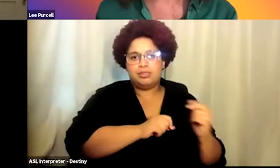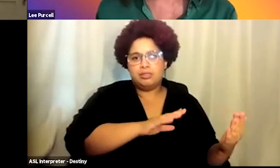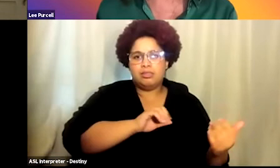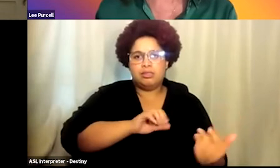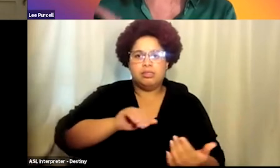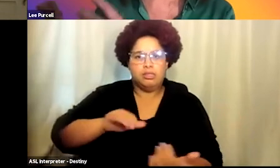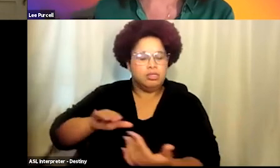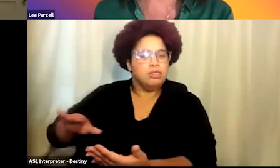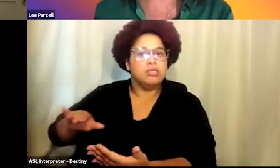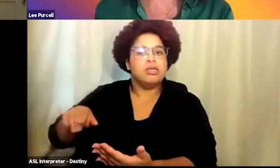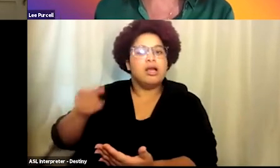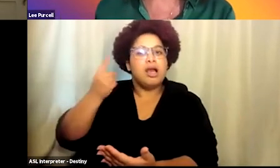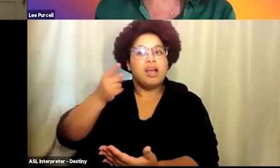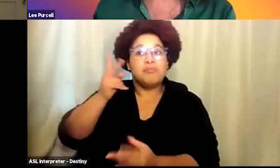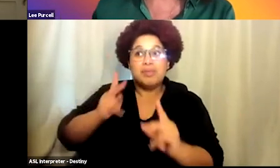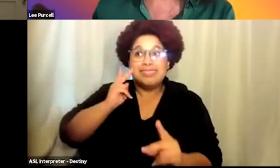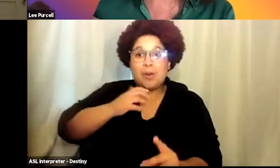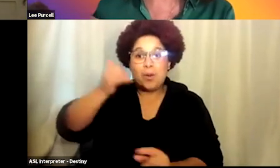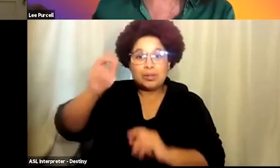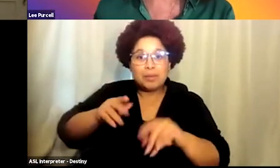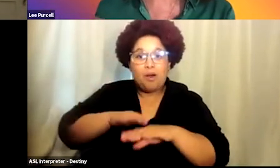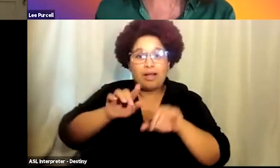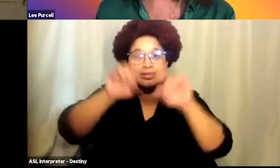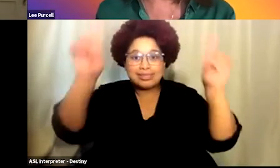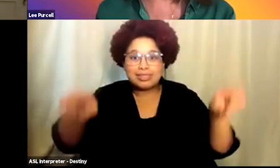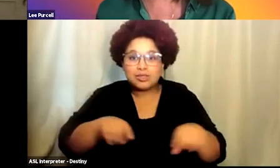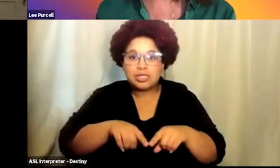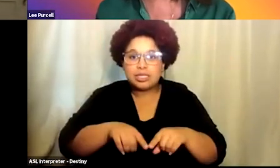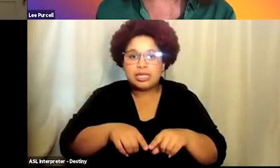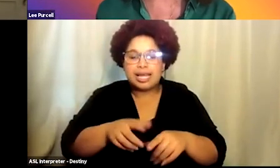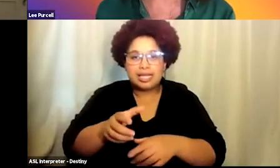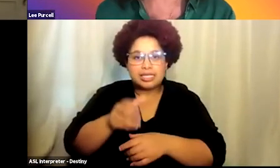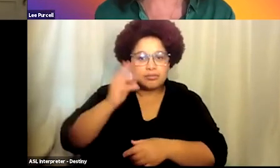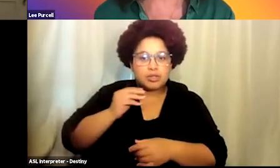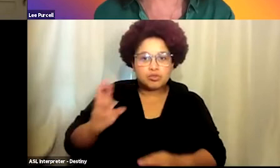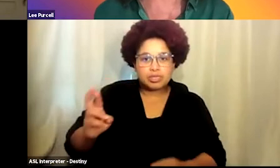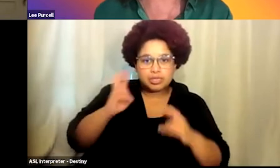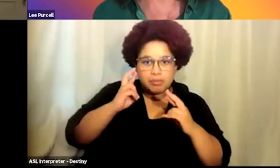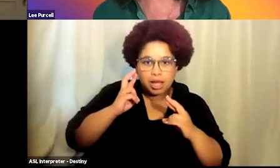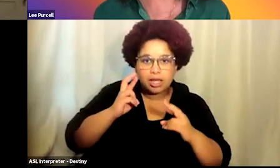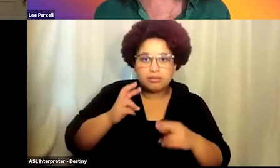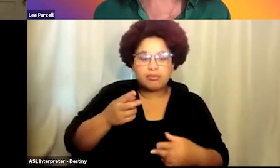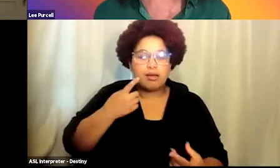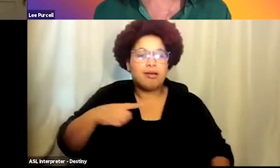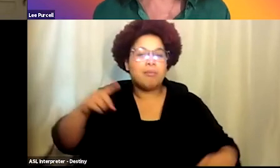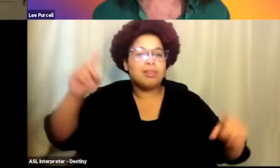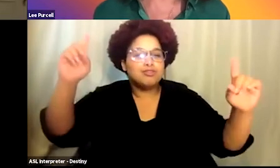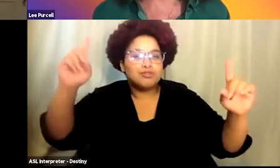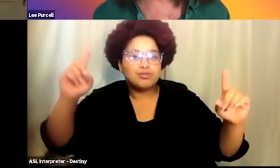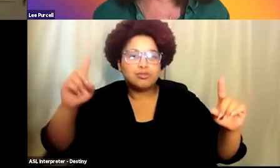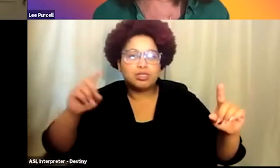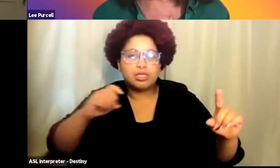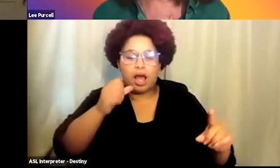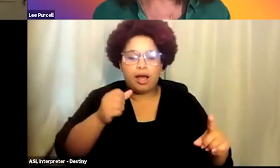people on screen being respected, being accomplished, not being the butt